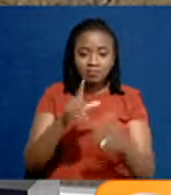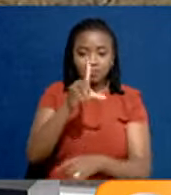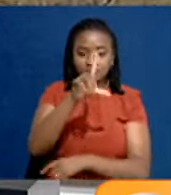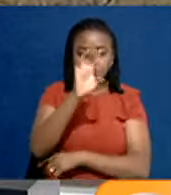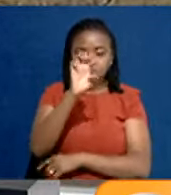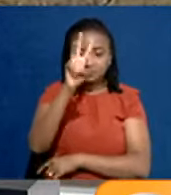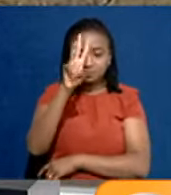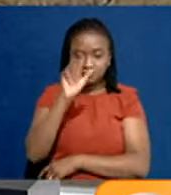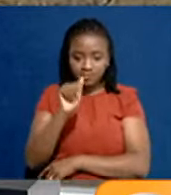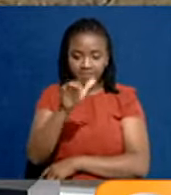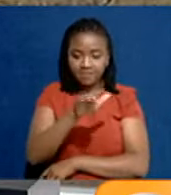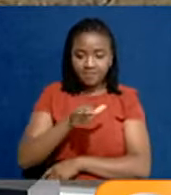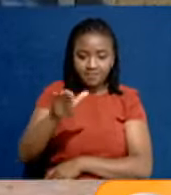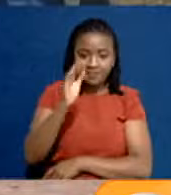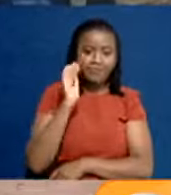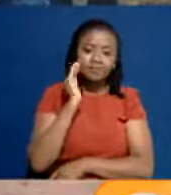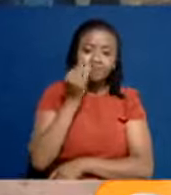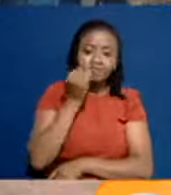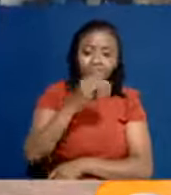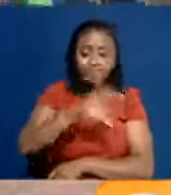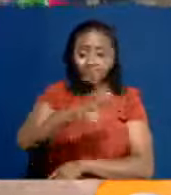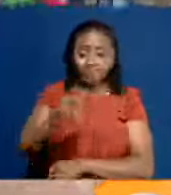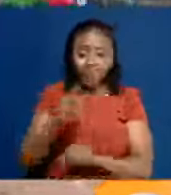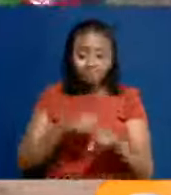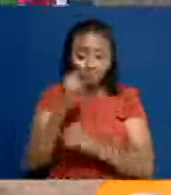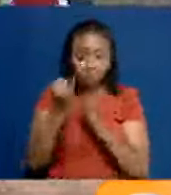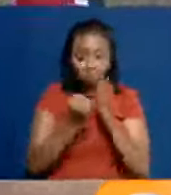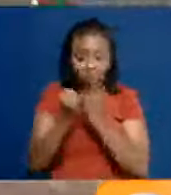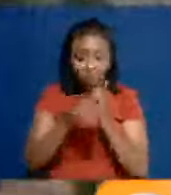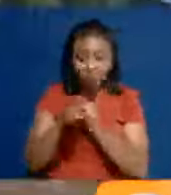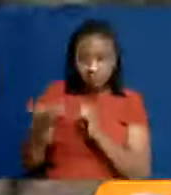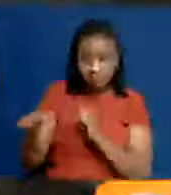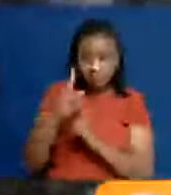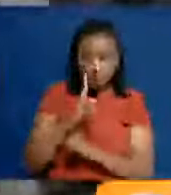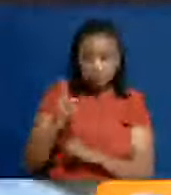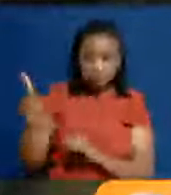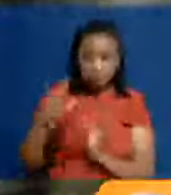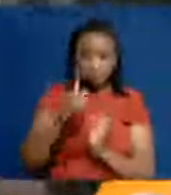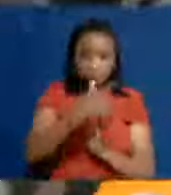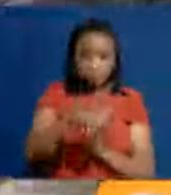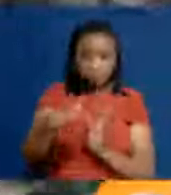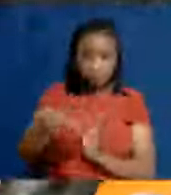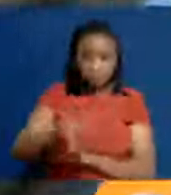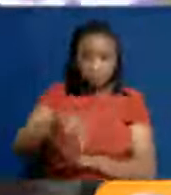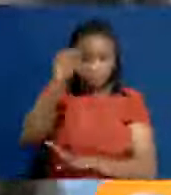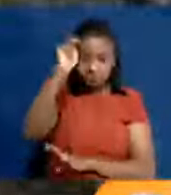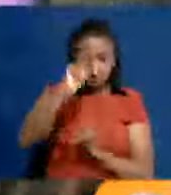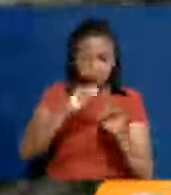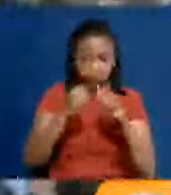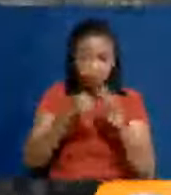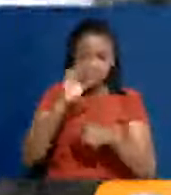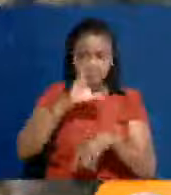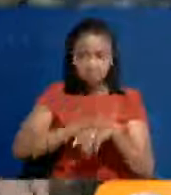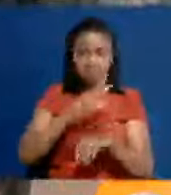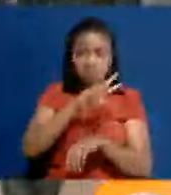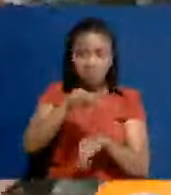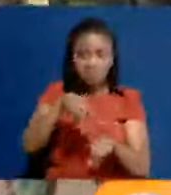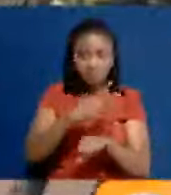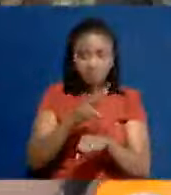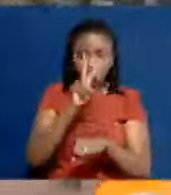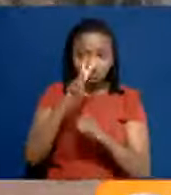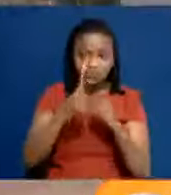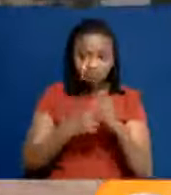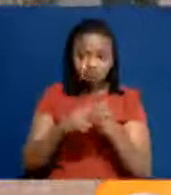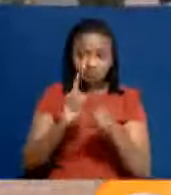Conservancy in Isiolo County on Saturday morning. The Laikipia North Conservancy team clocked 2 hours, 27 minutes